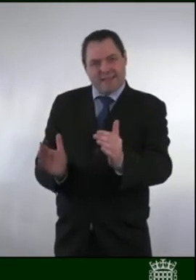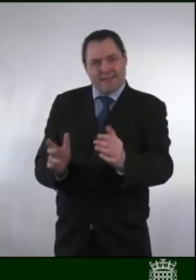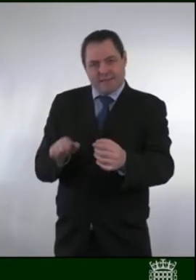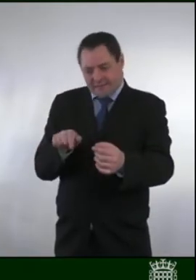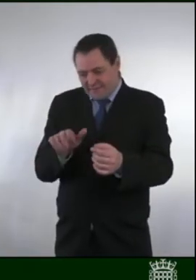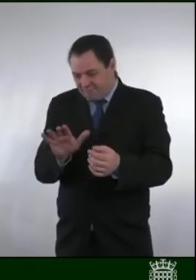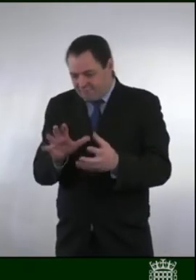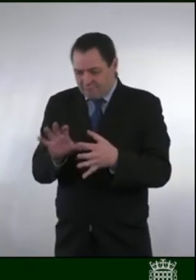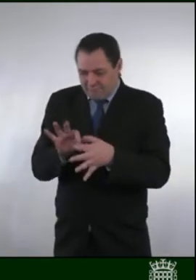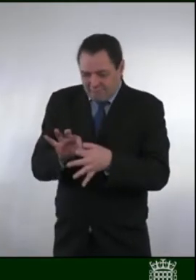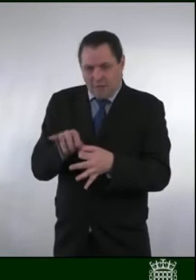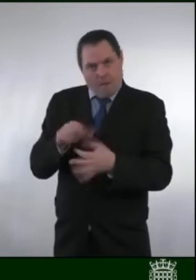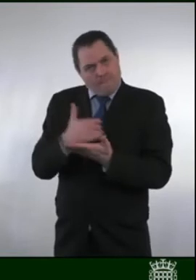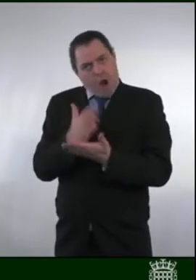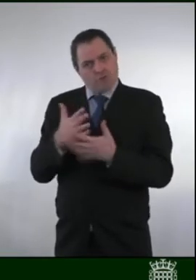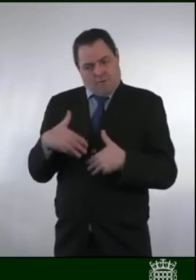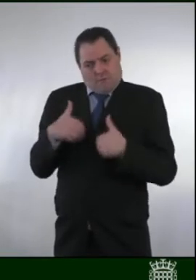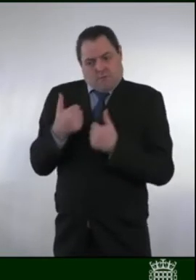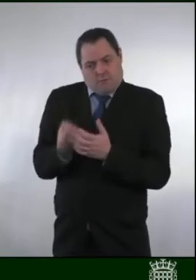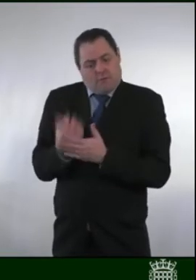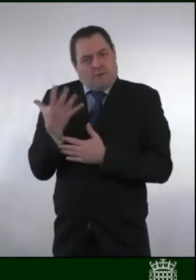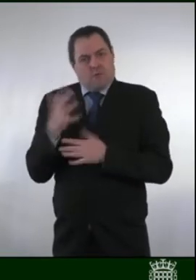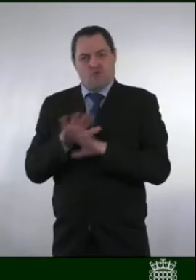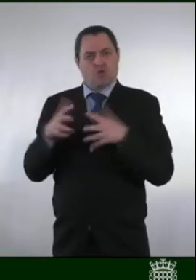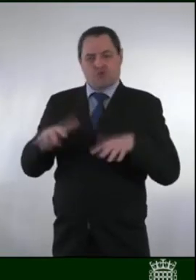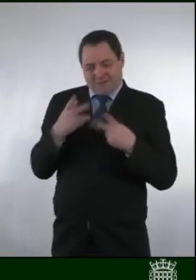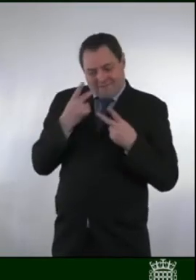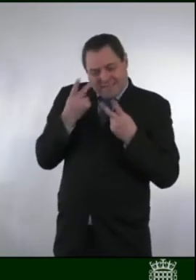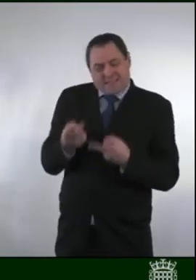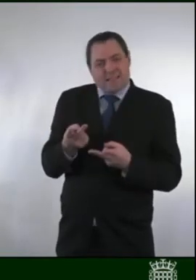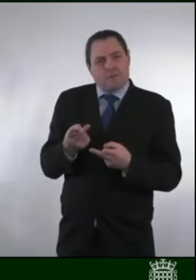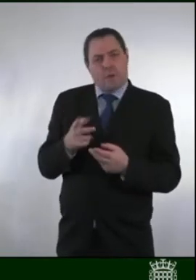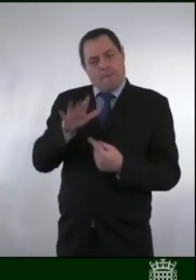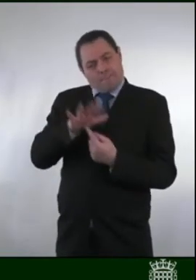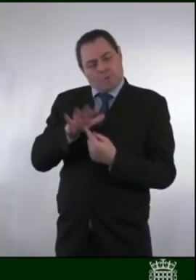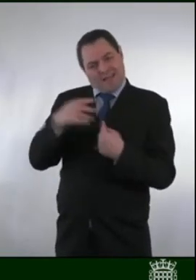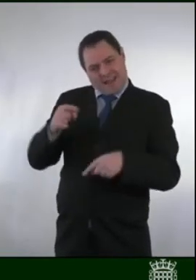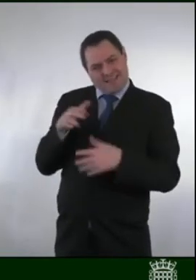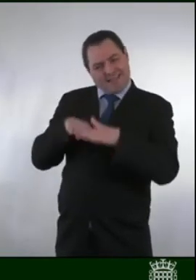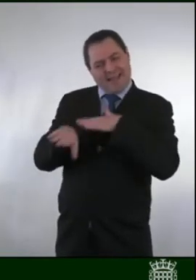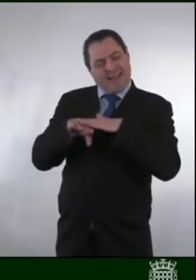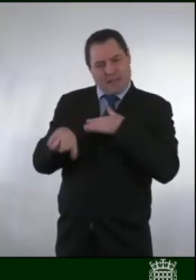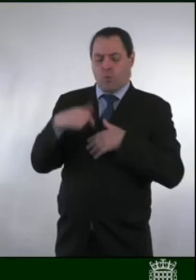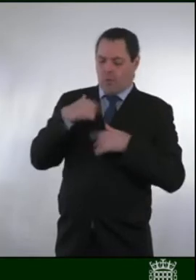has been put in place. And yes, Mr. Speaker, we will be monitoring it to ensure that it is